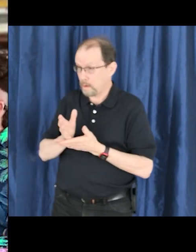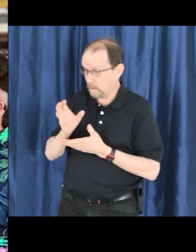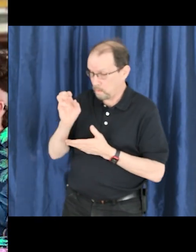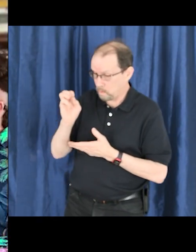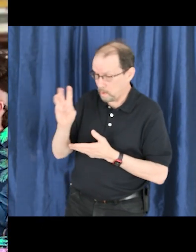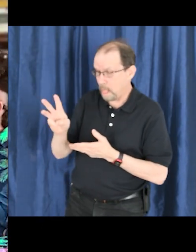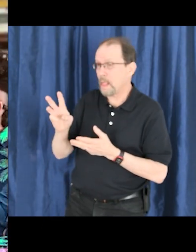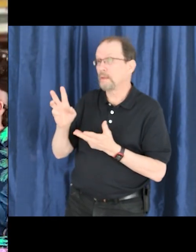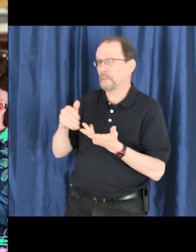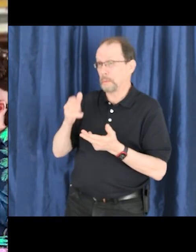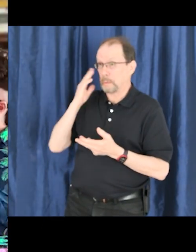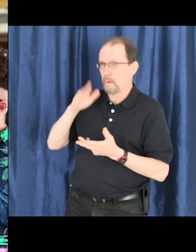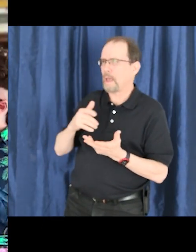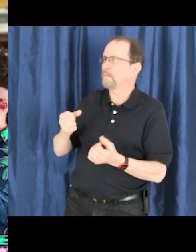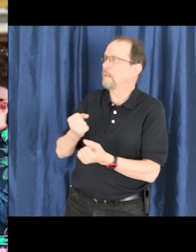-E